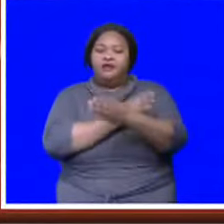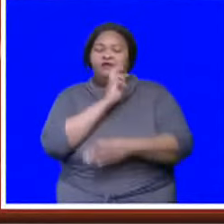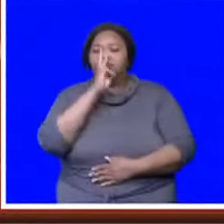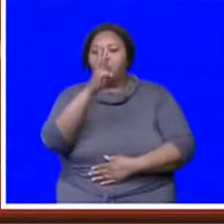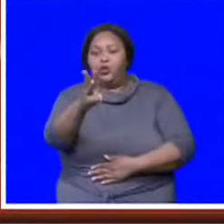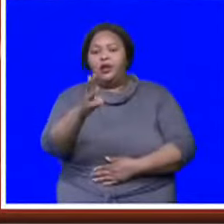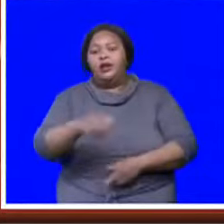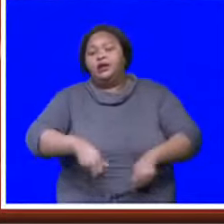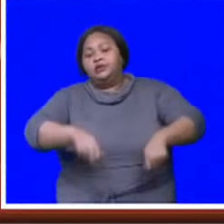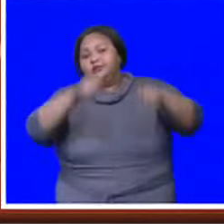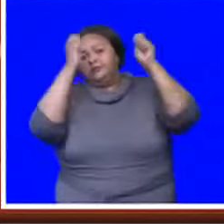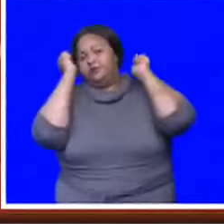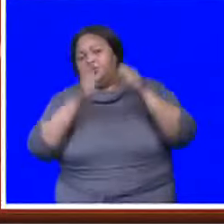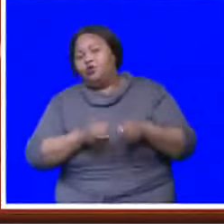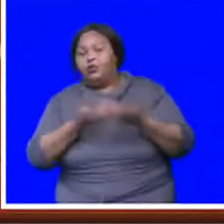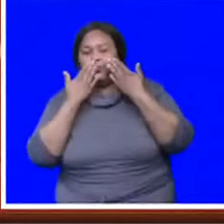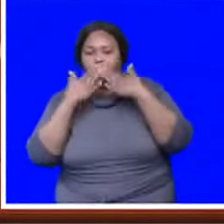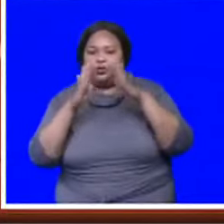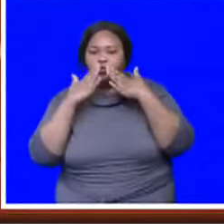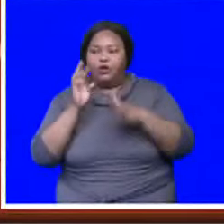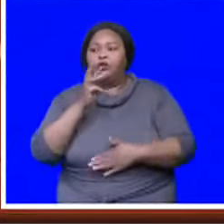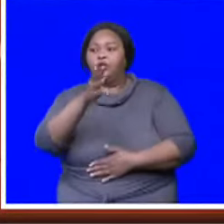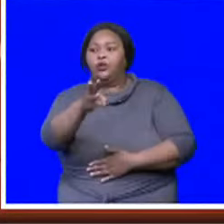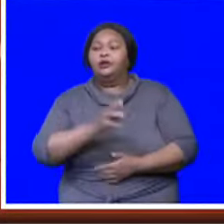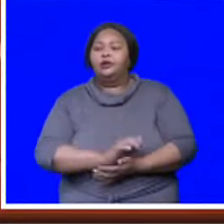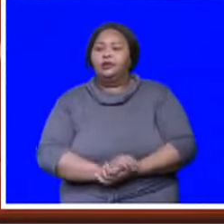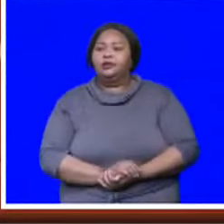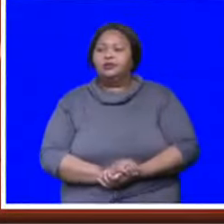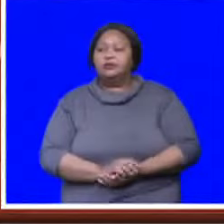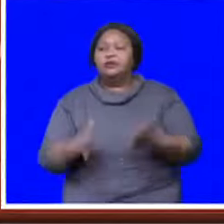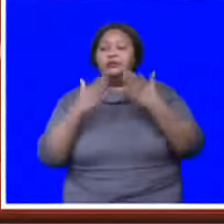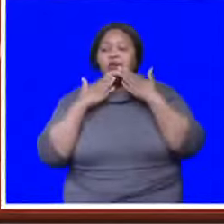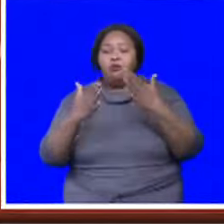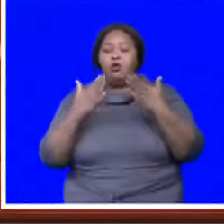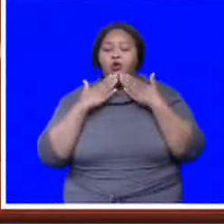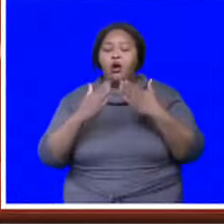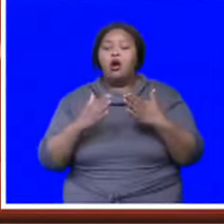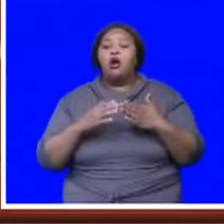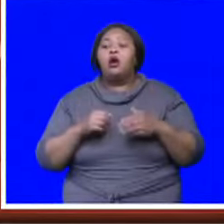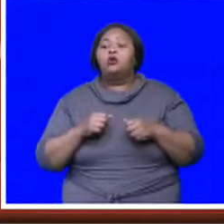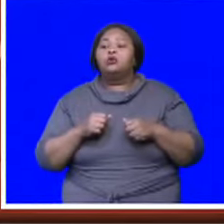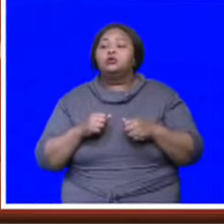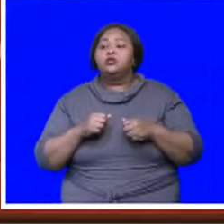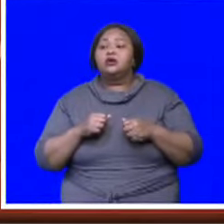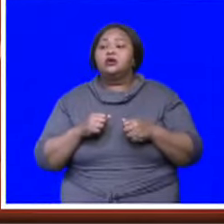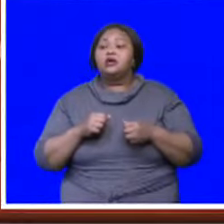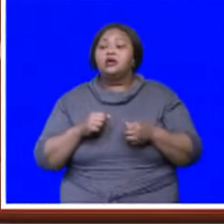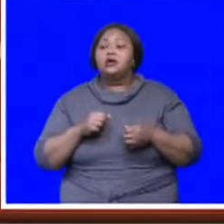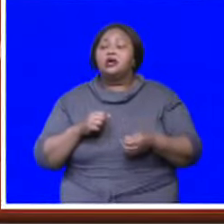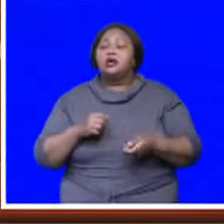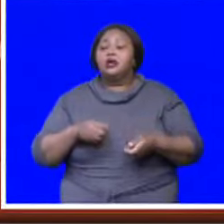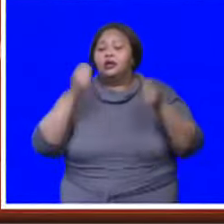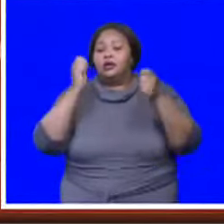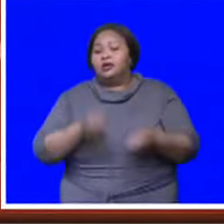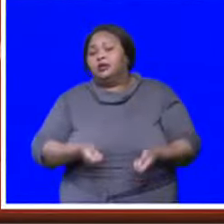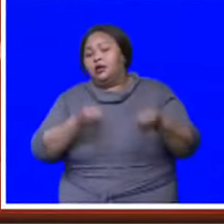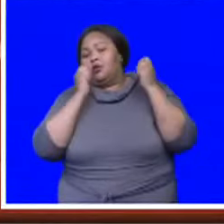Health to receive a donation from Select, a donation of blankets